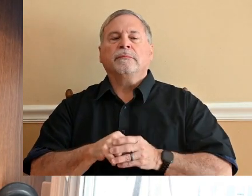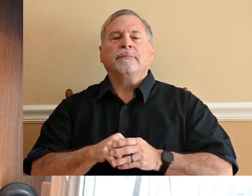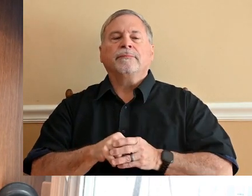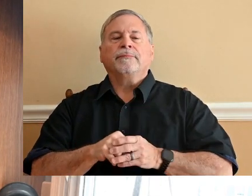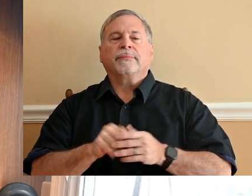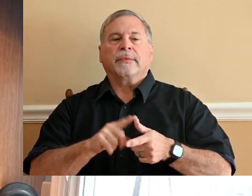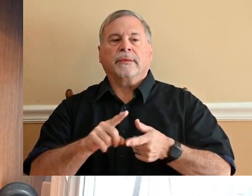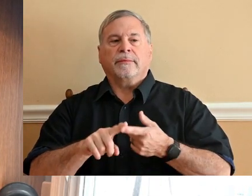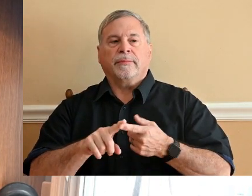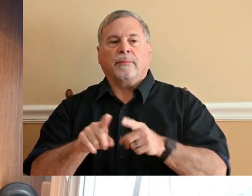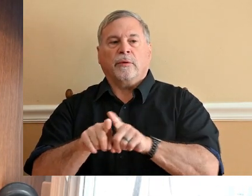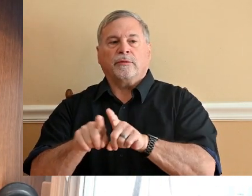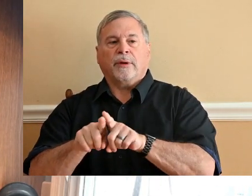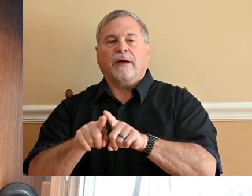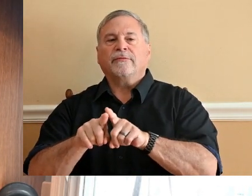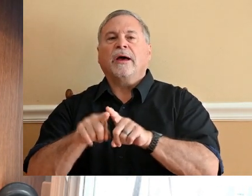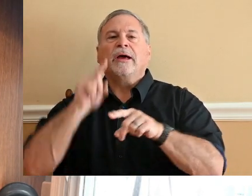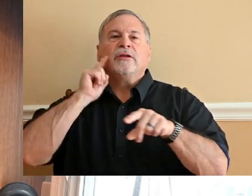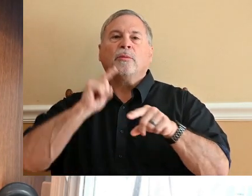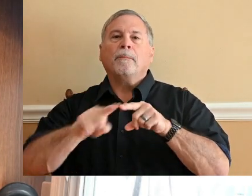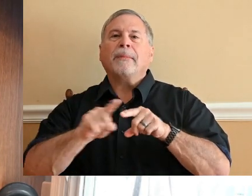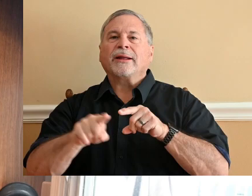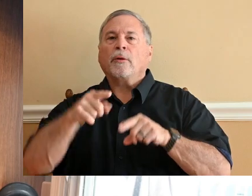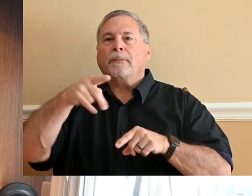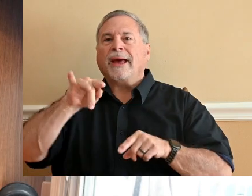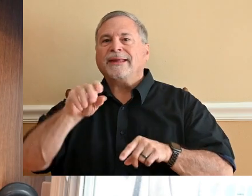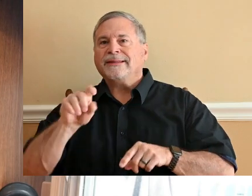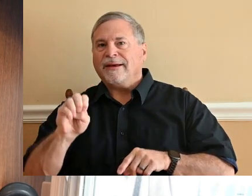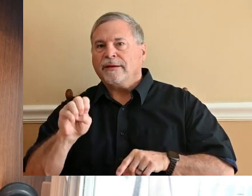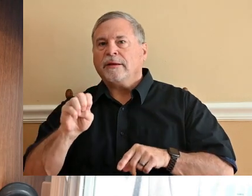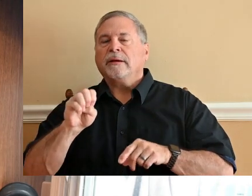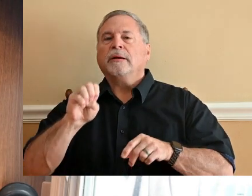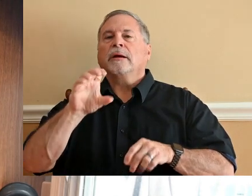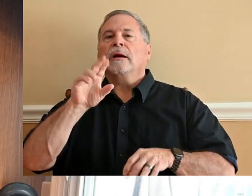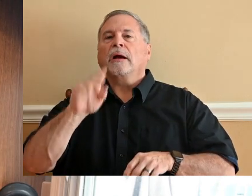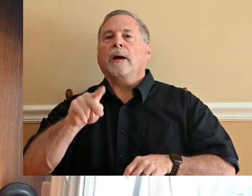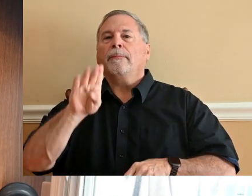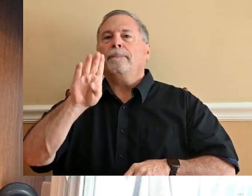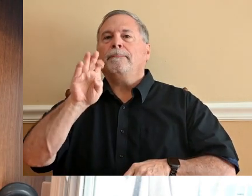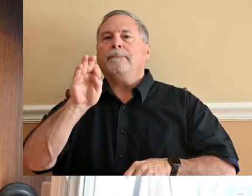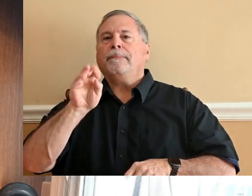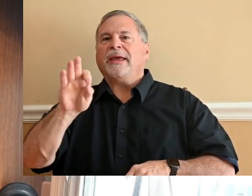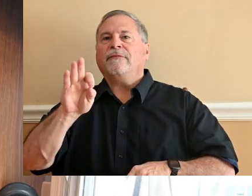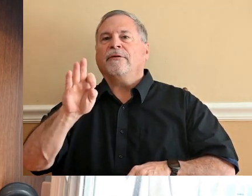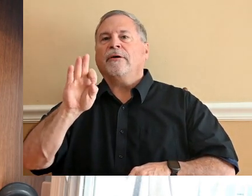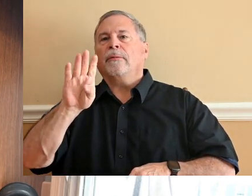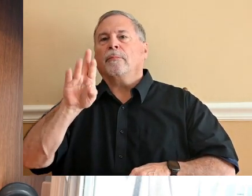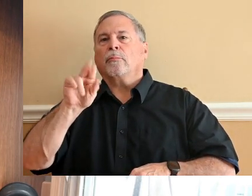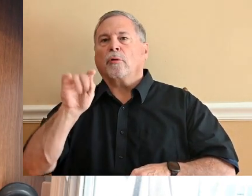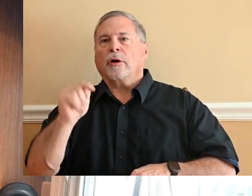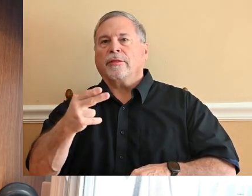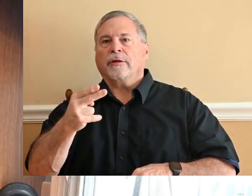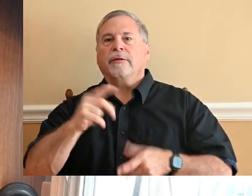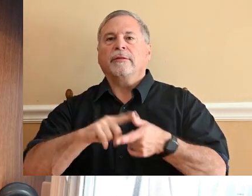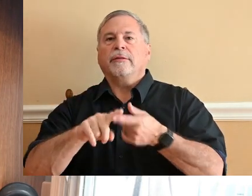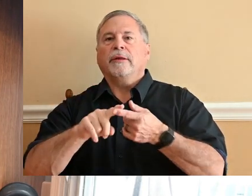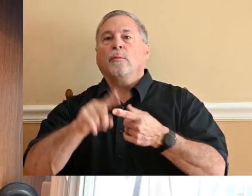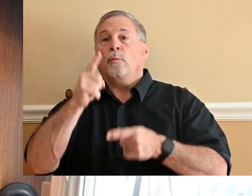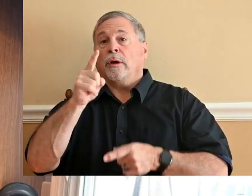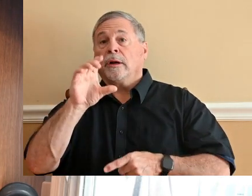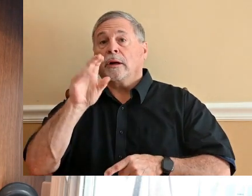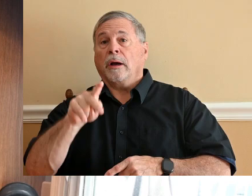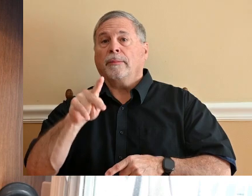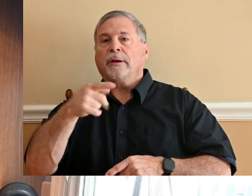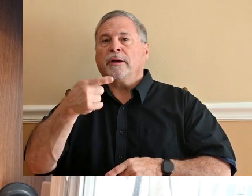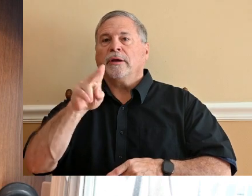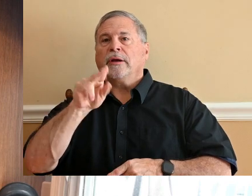We also have some tomato paste. We have about a cup of beef broth that's going to be used with this. We're going to have a cup of Guinness. Now Guinness